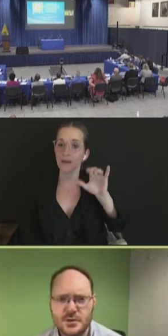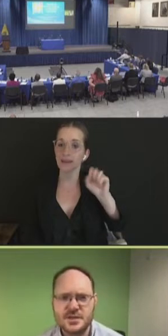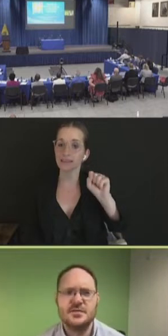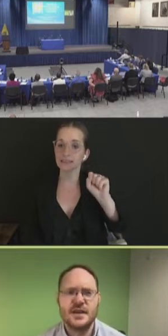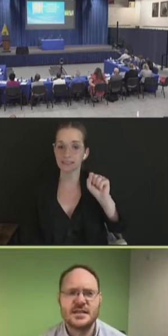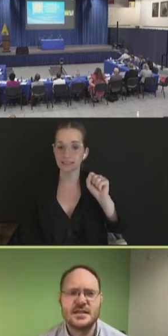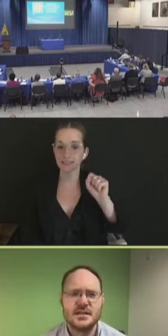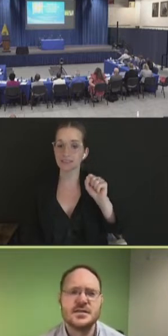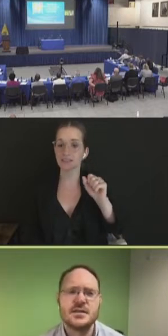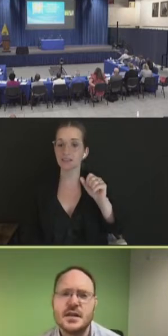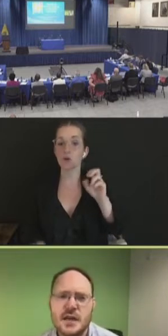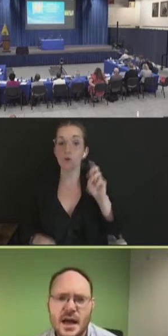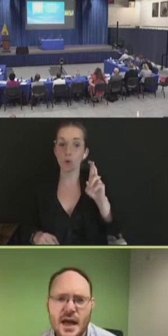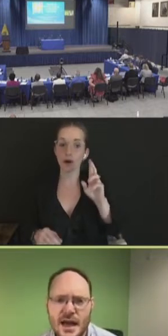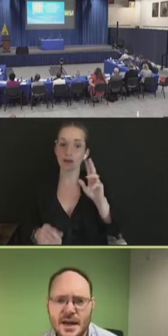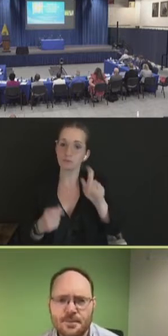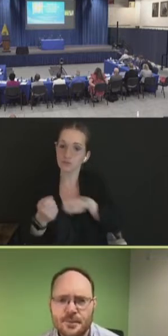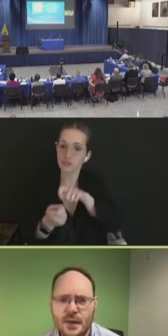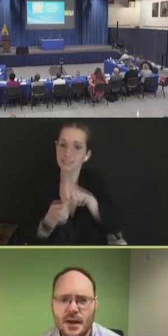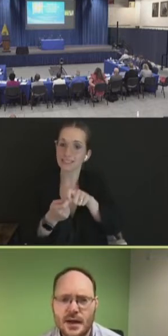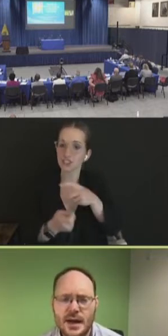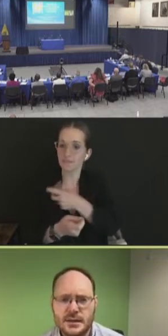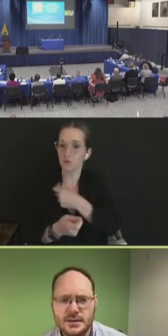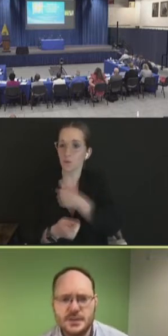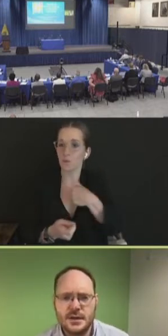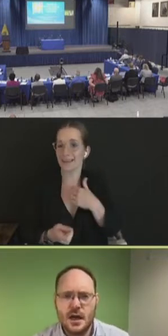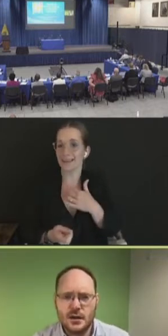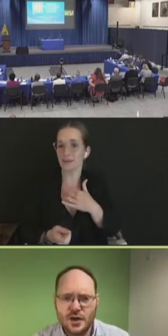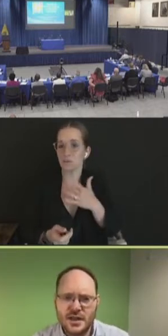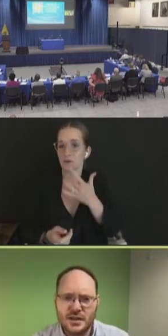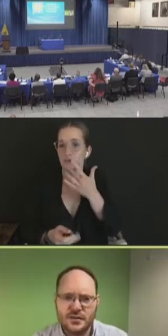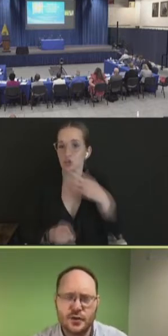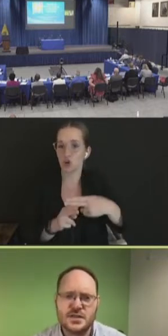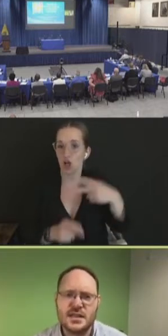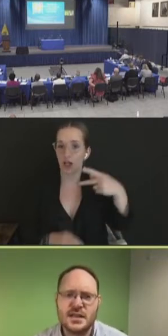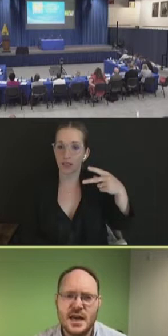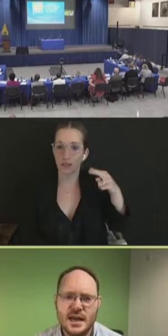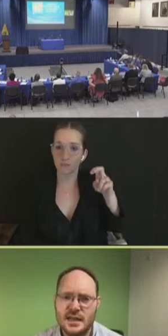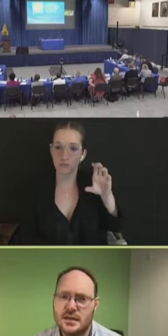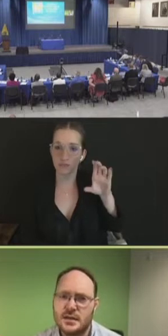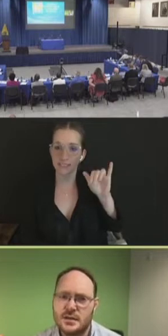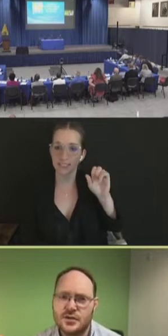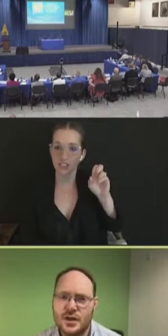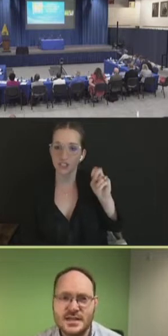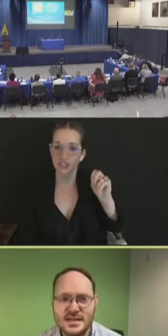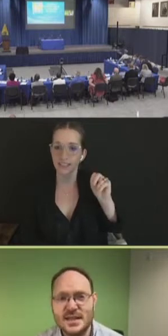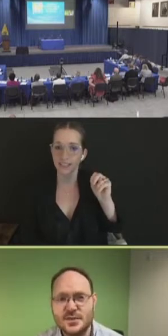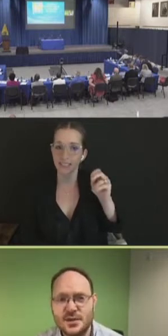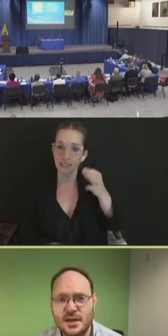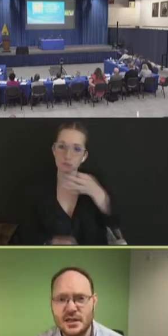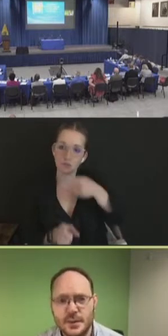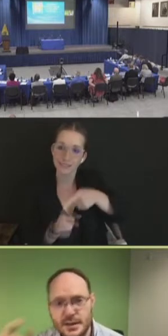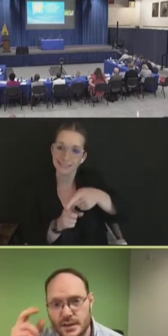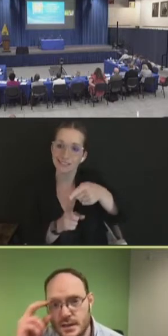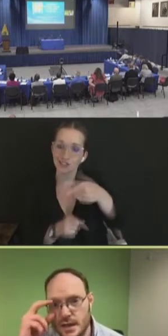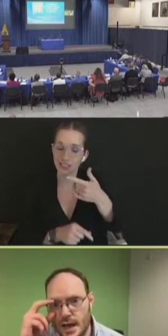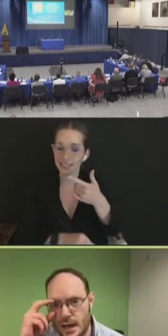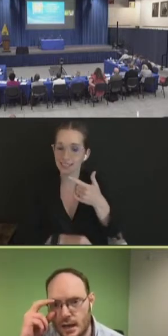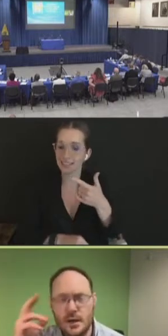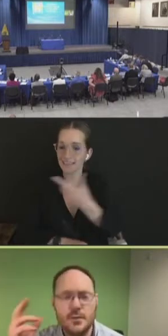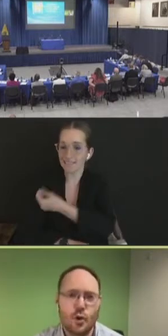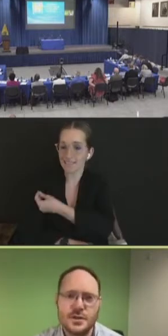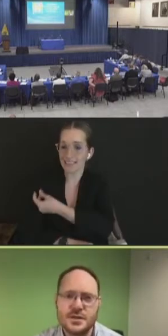call precision vaccines. And I'll try and firstly try and center a little bit